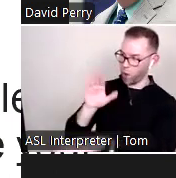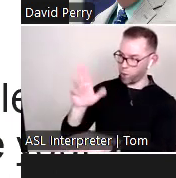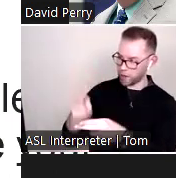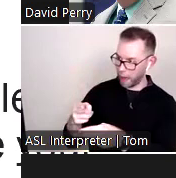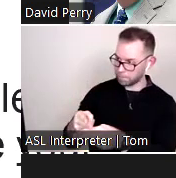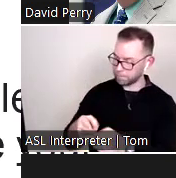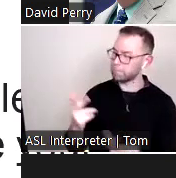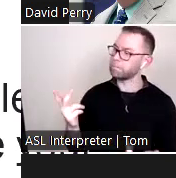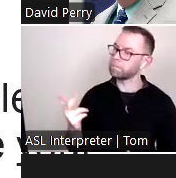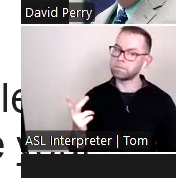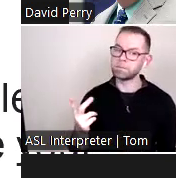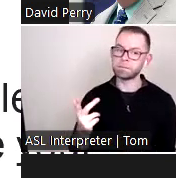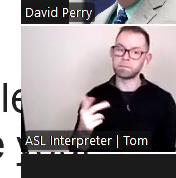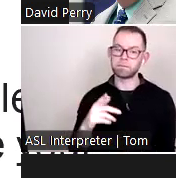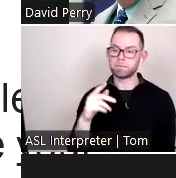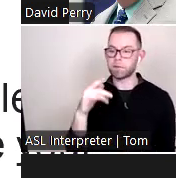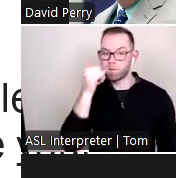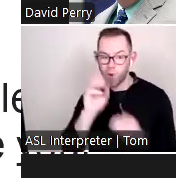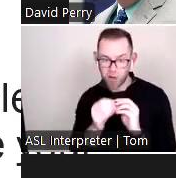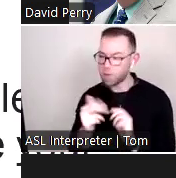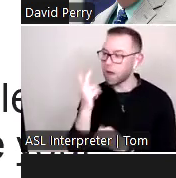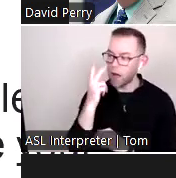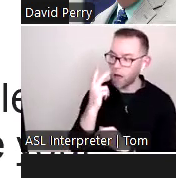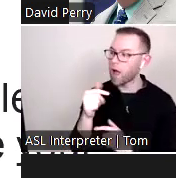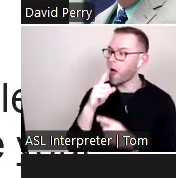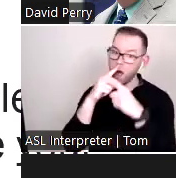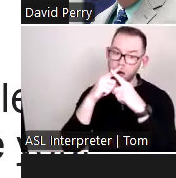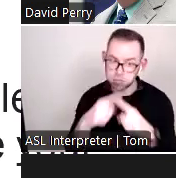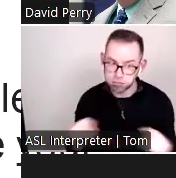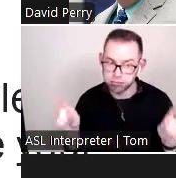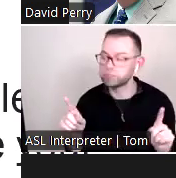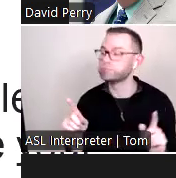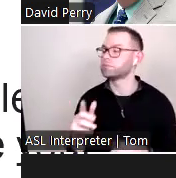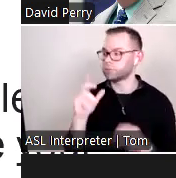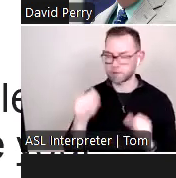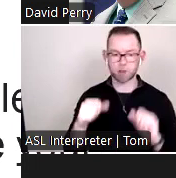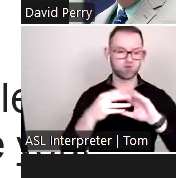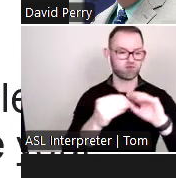when you are being unmuted. I'll review this again once we get through the presentation.